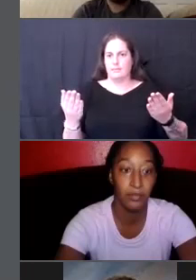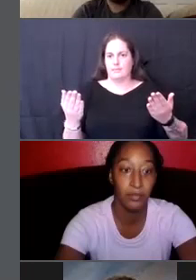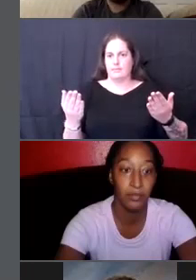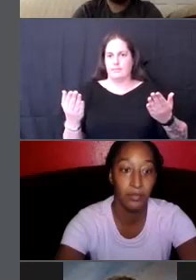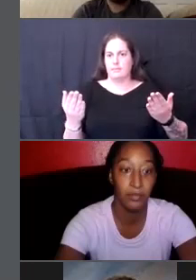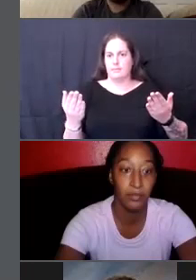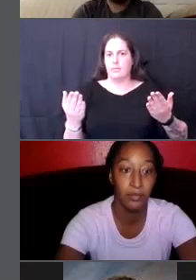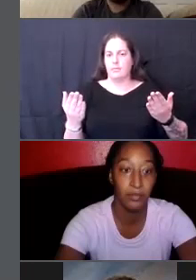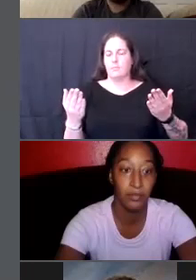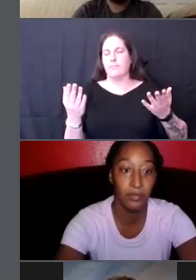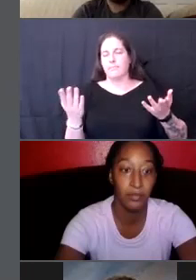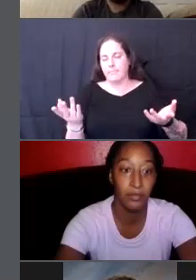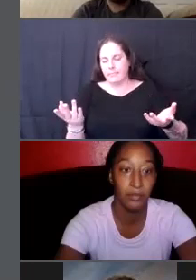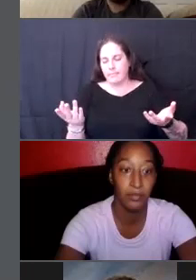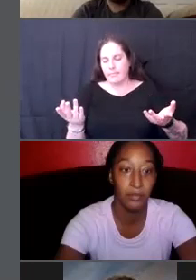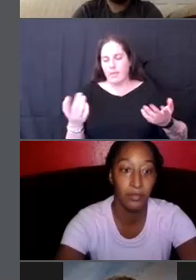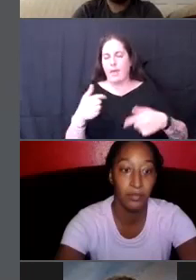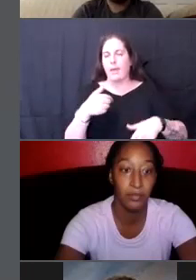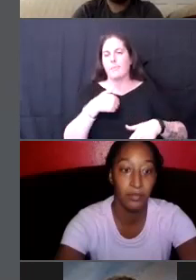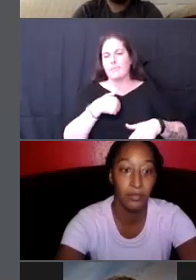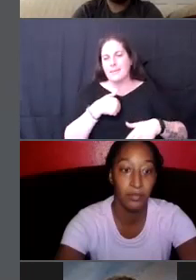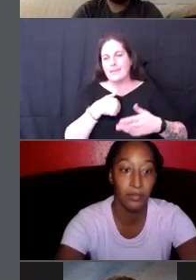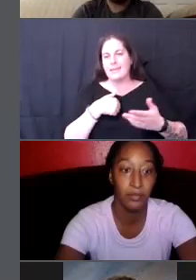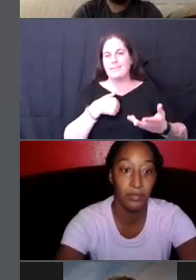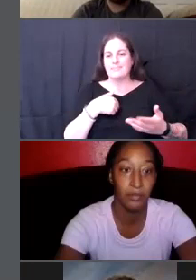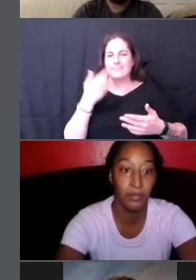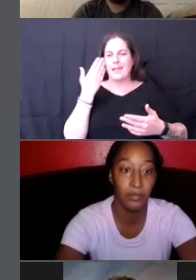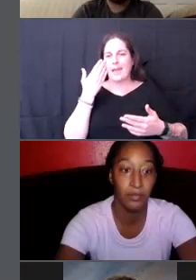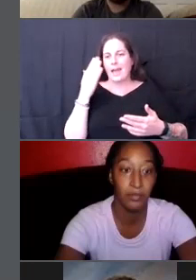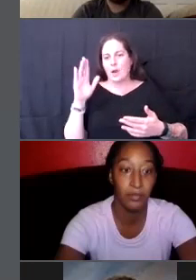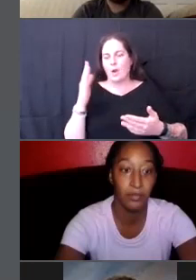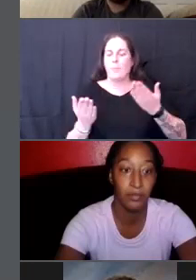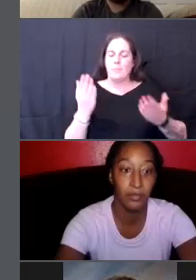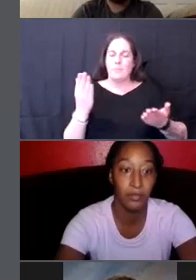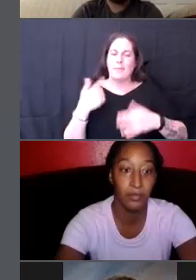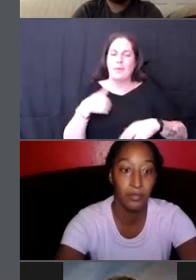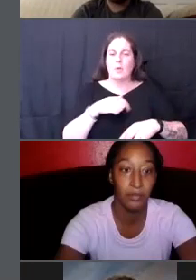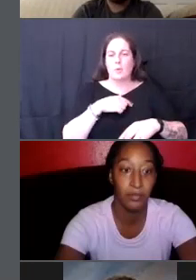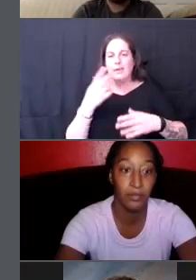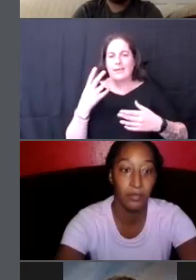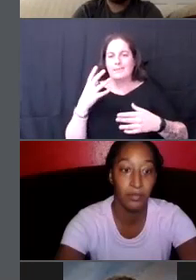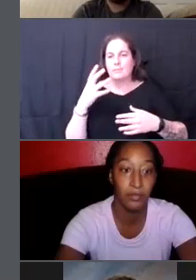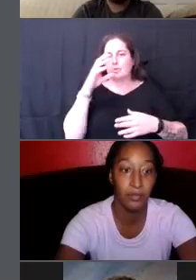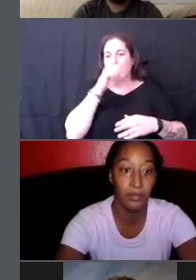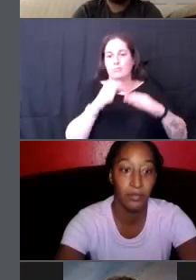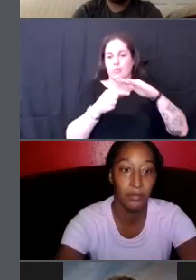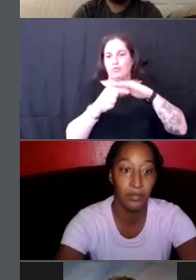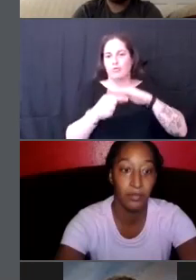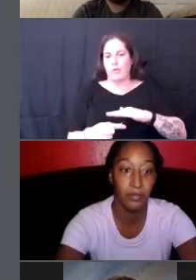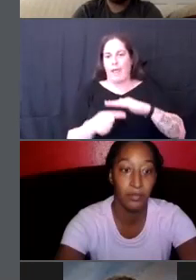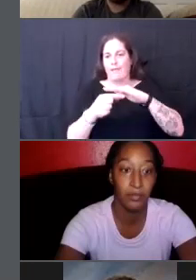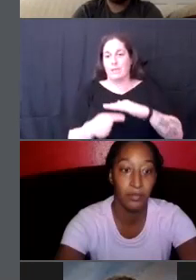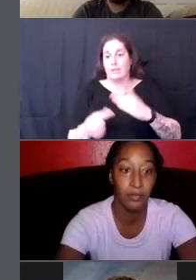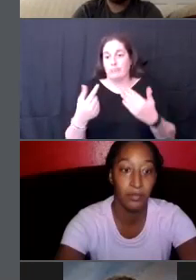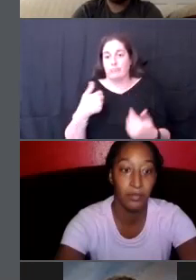Now, I don't know, you know, I mean, we might take that for granted today because gravity is like this thing we just, you know, we wake